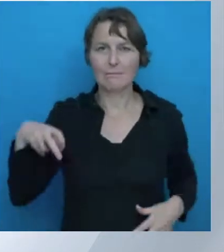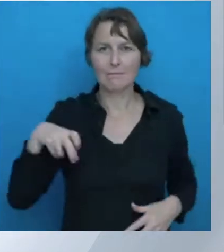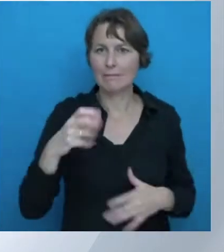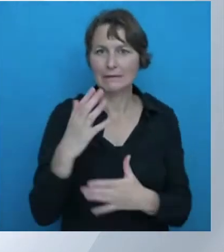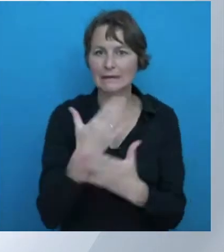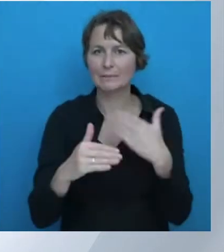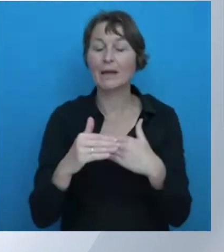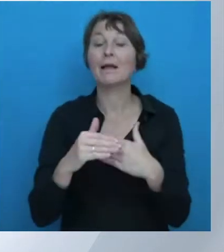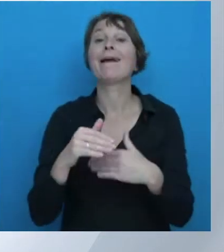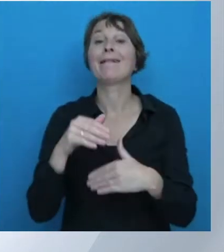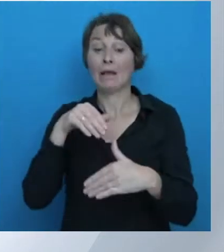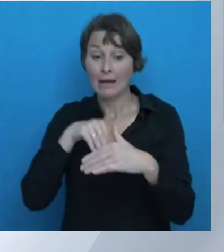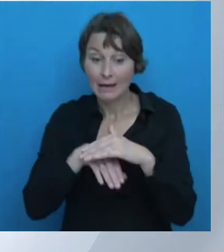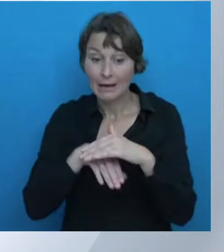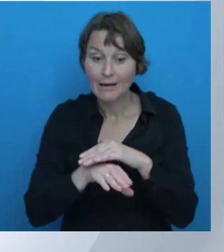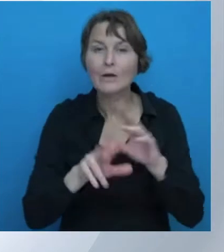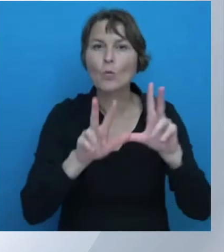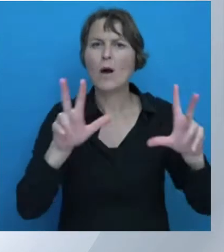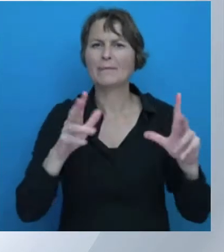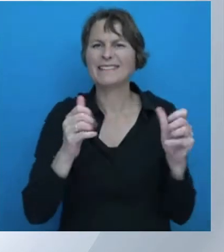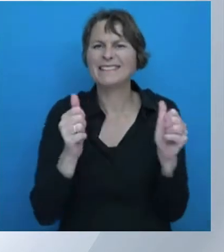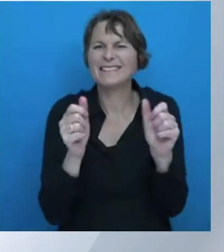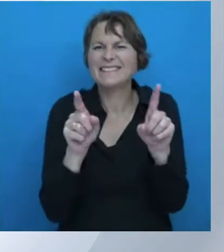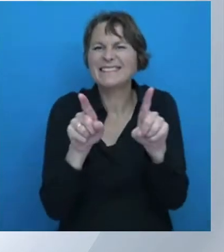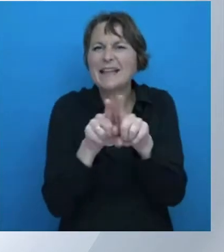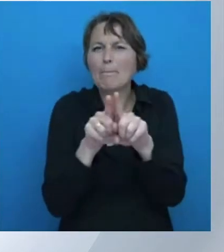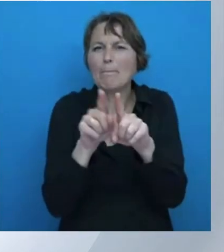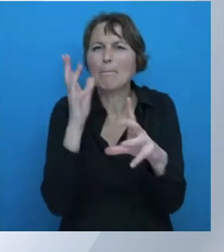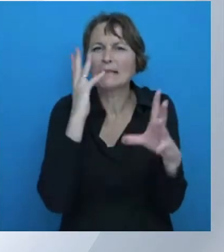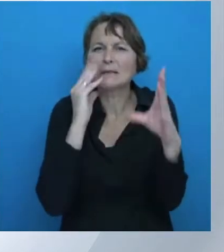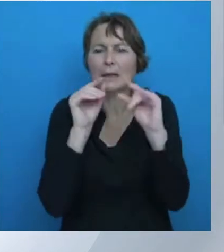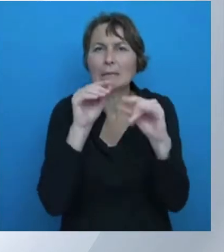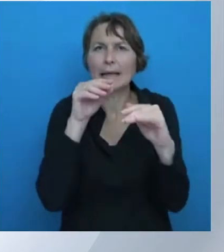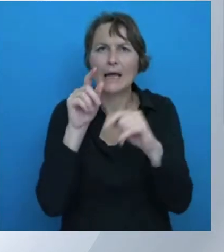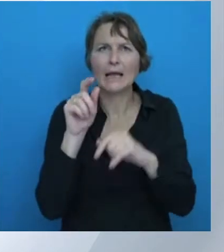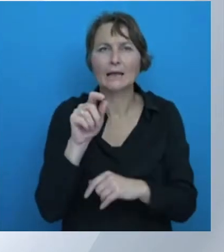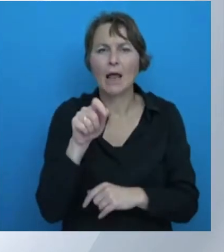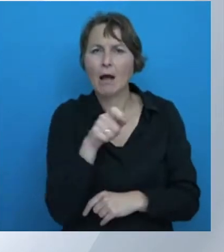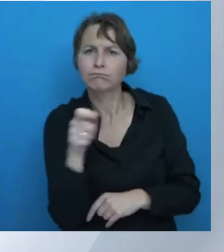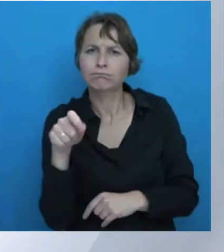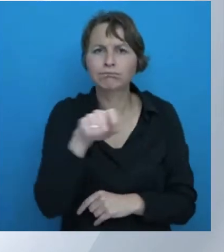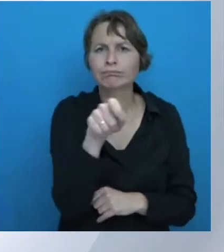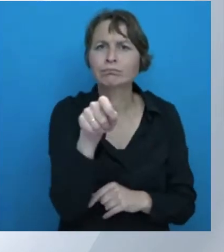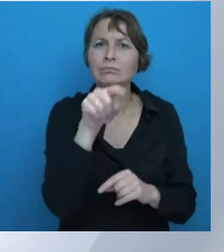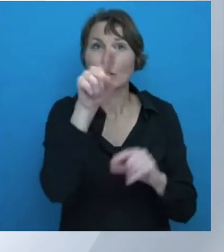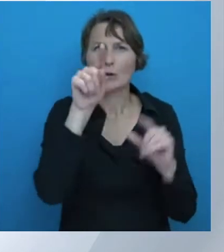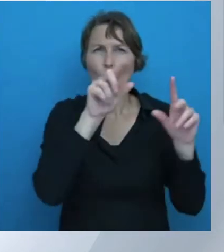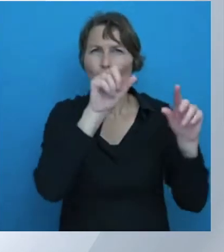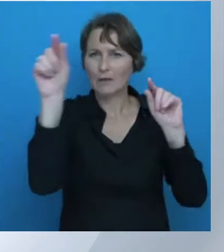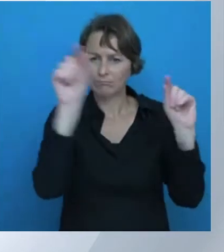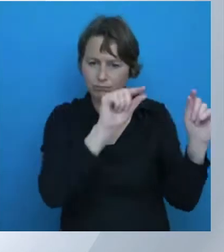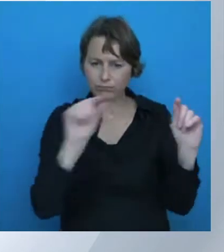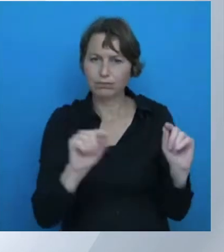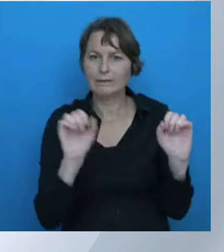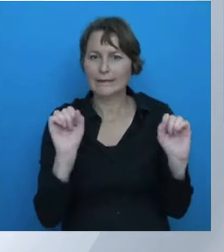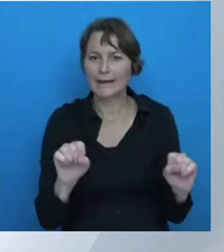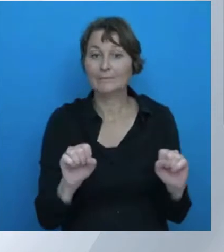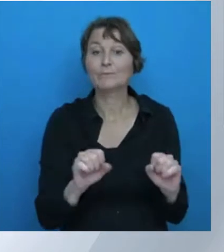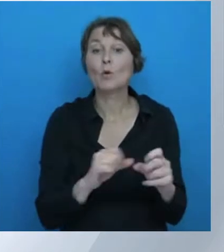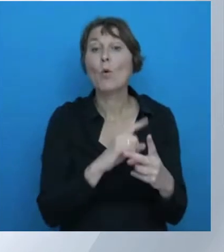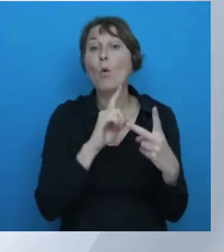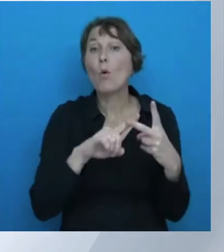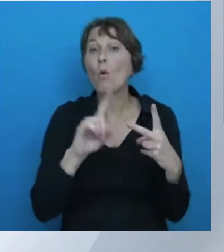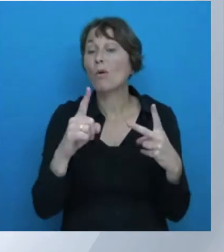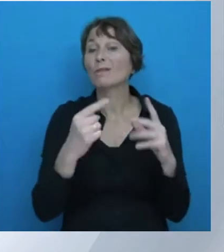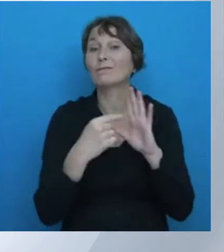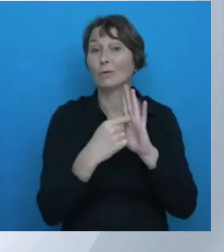actually navigable? You can also start to define these roles and these persona spectrums.